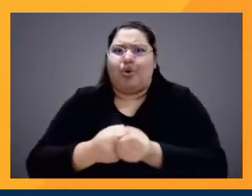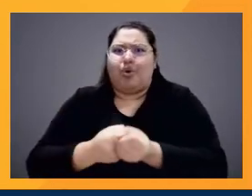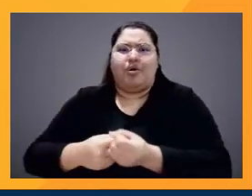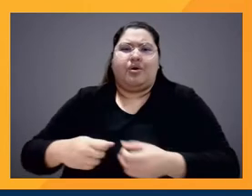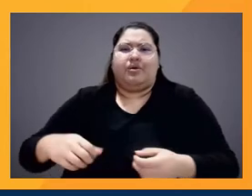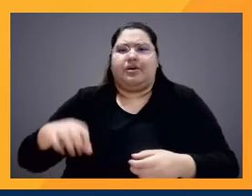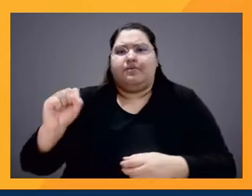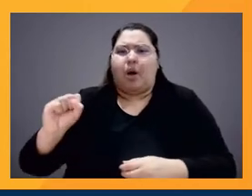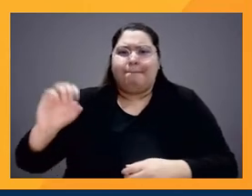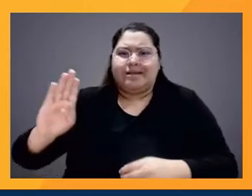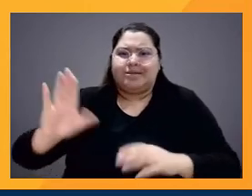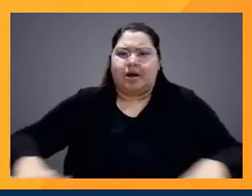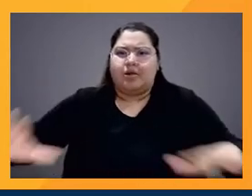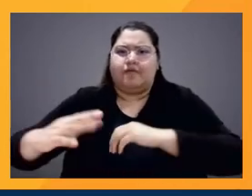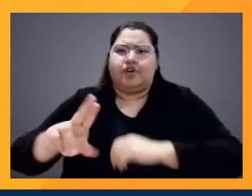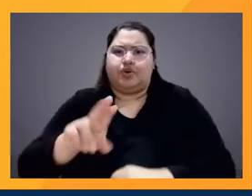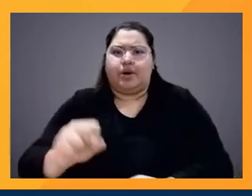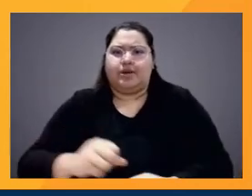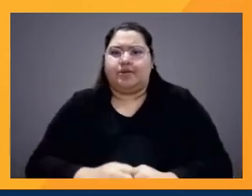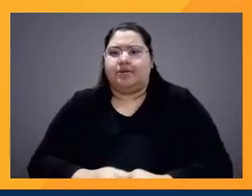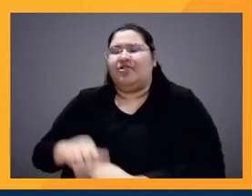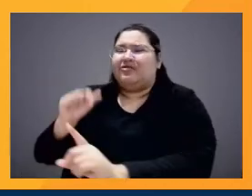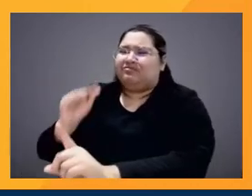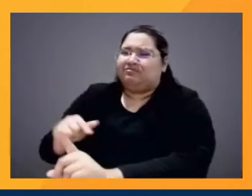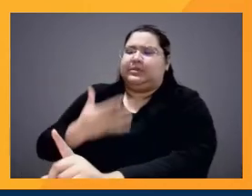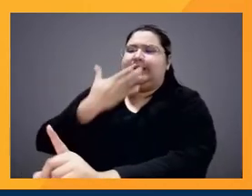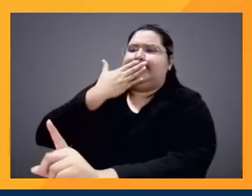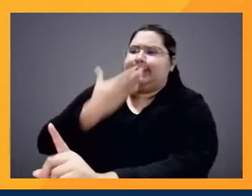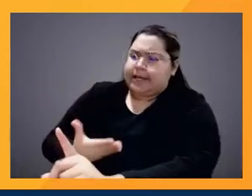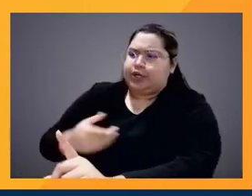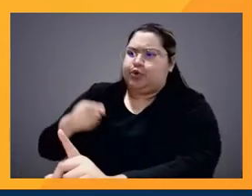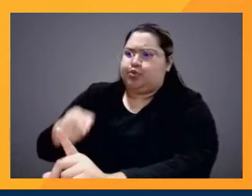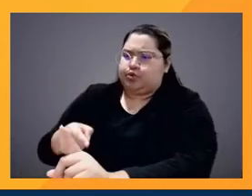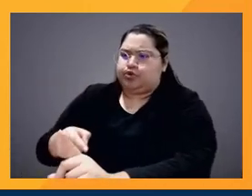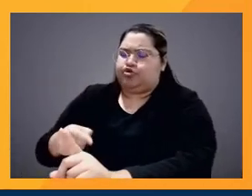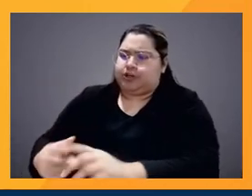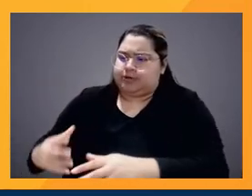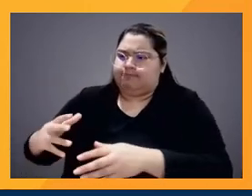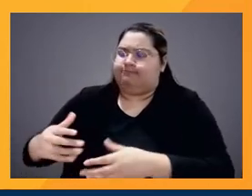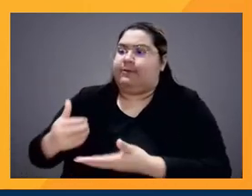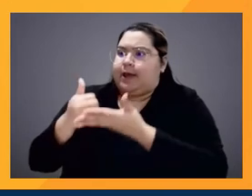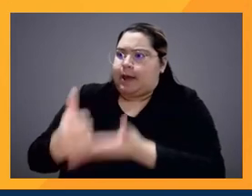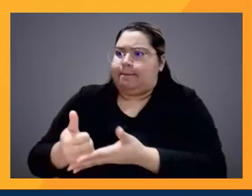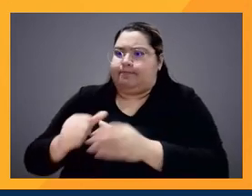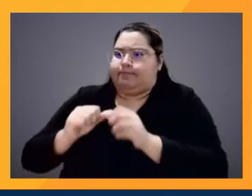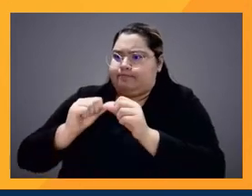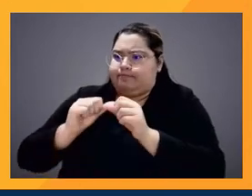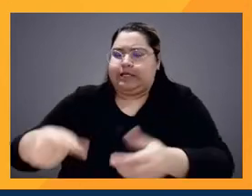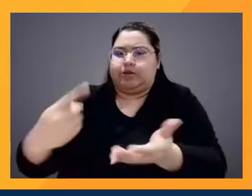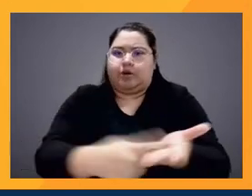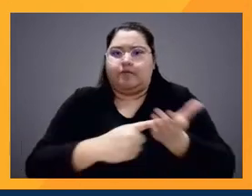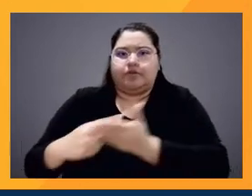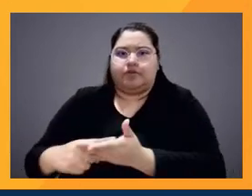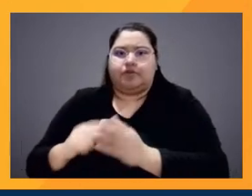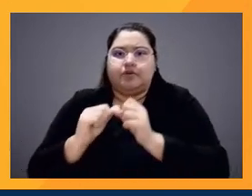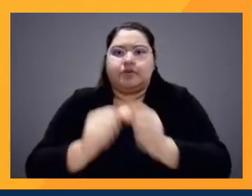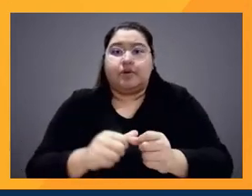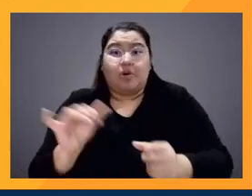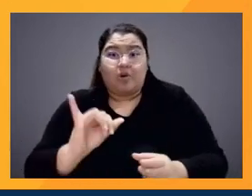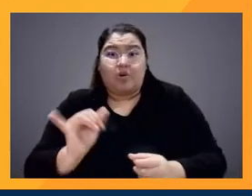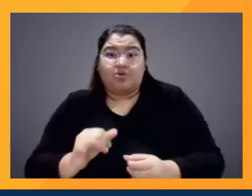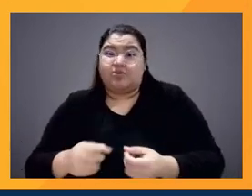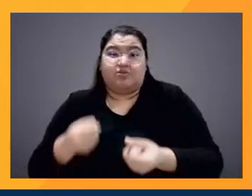for contributing to this important conversation and for all of her work to help small businesses across the country.